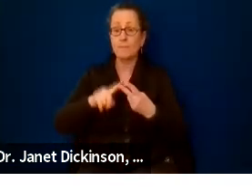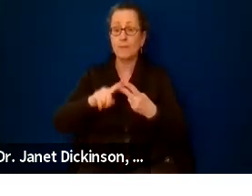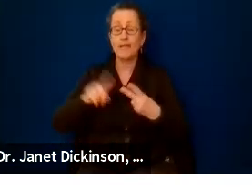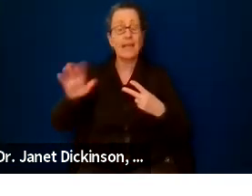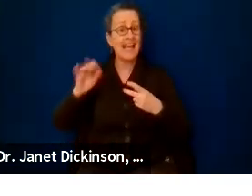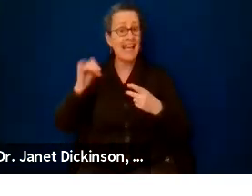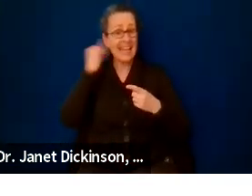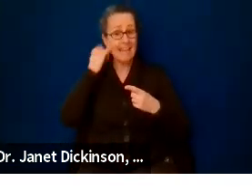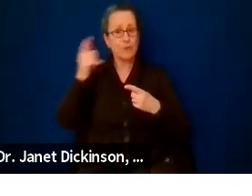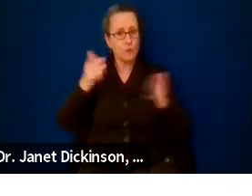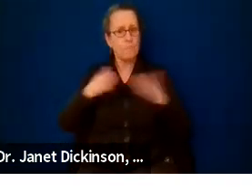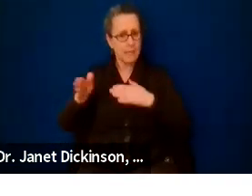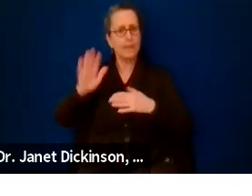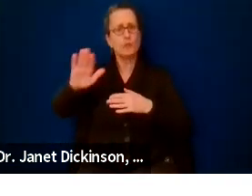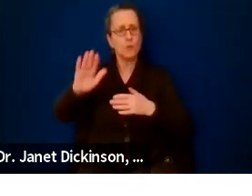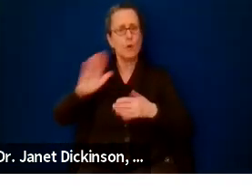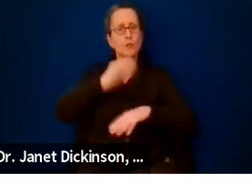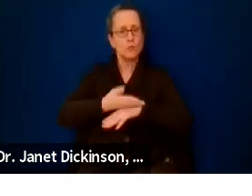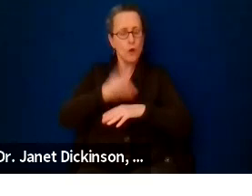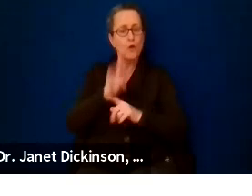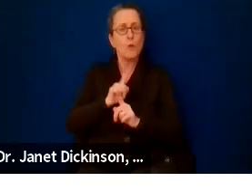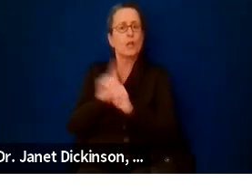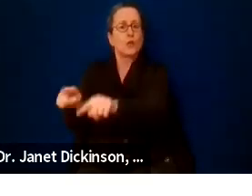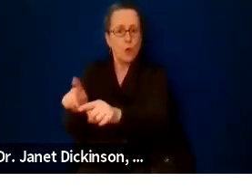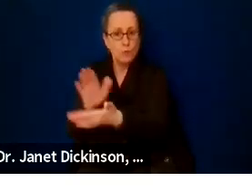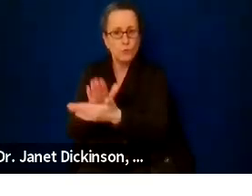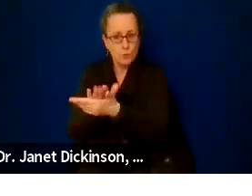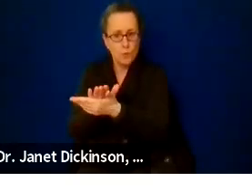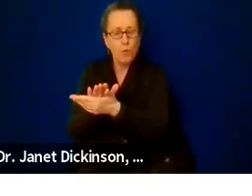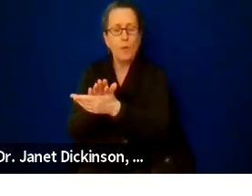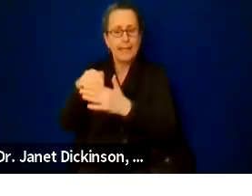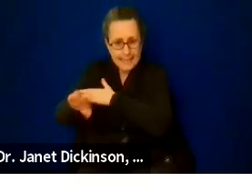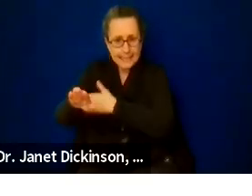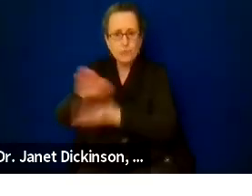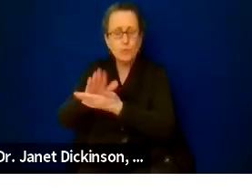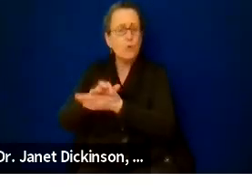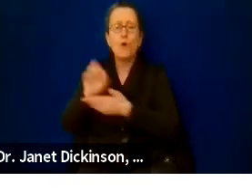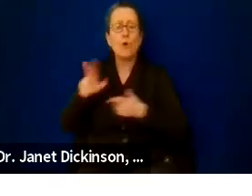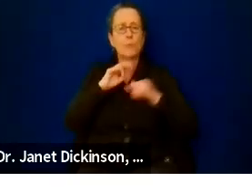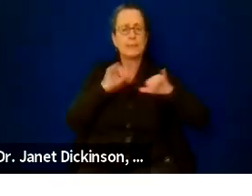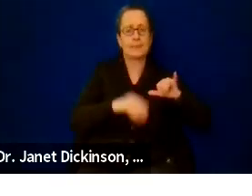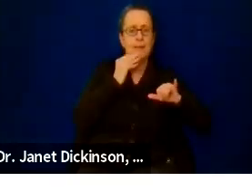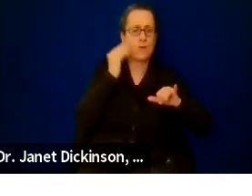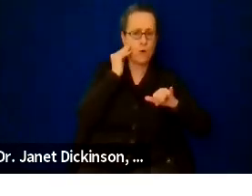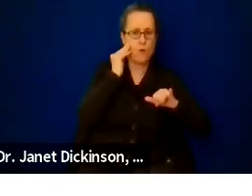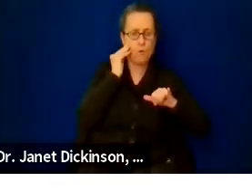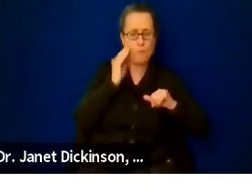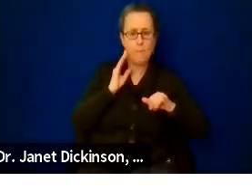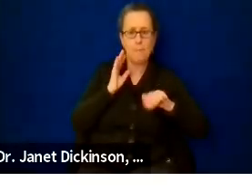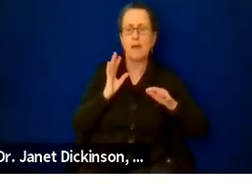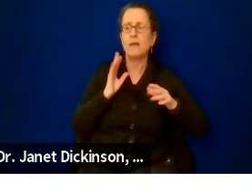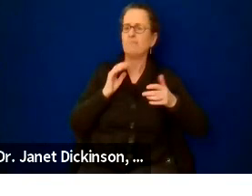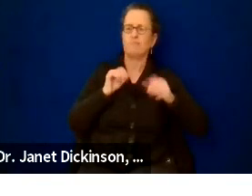remote versus in-person learning. We hope that this session has been helpful to you and